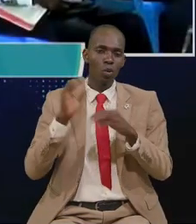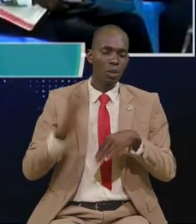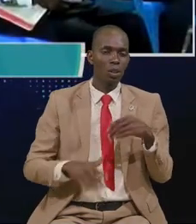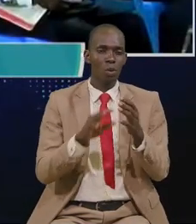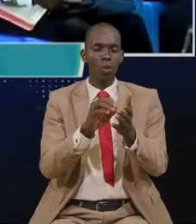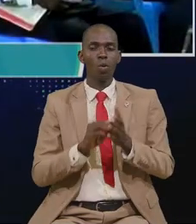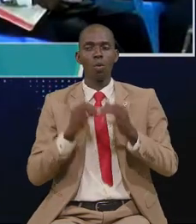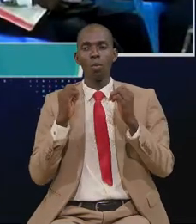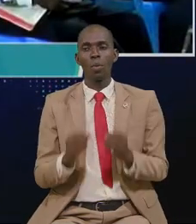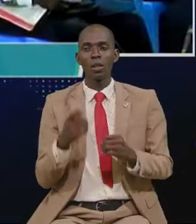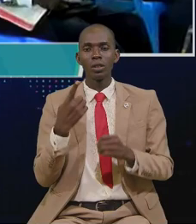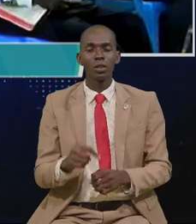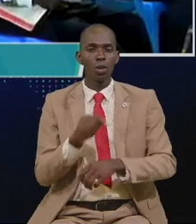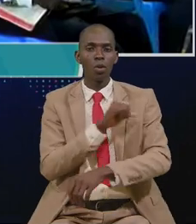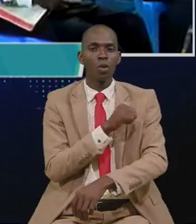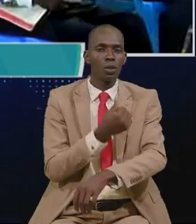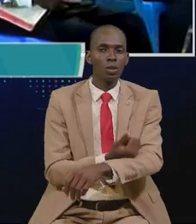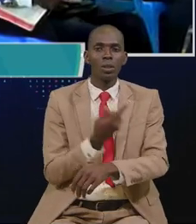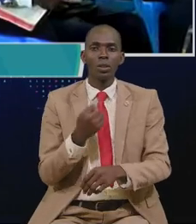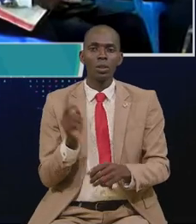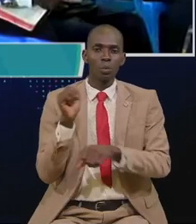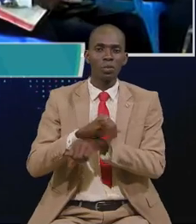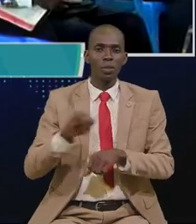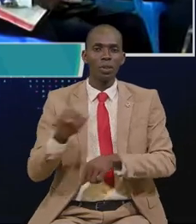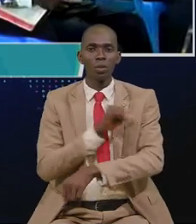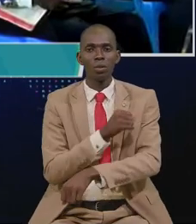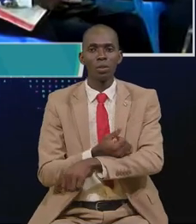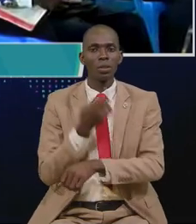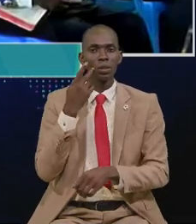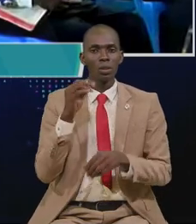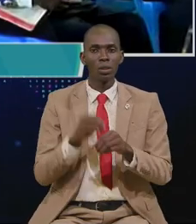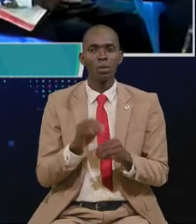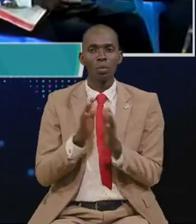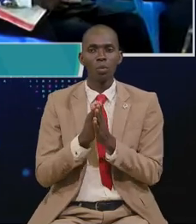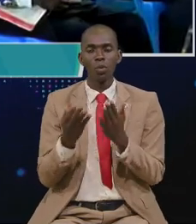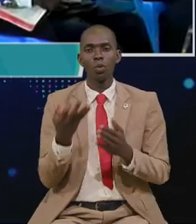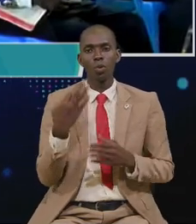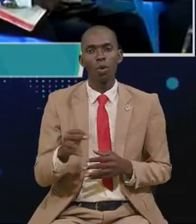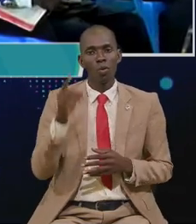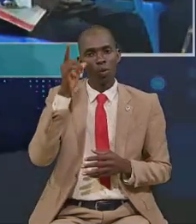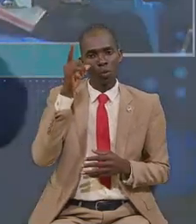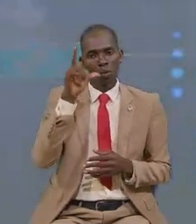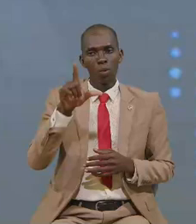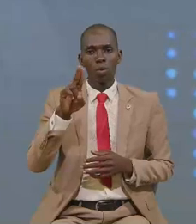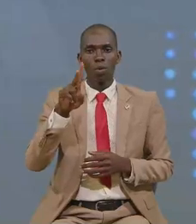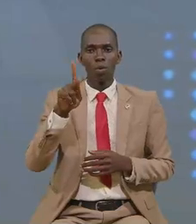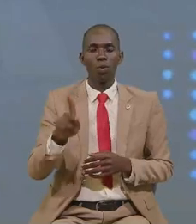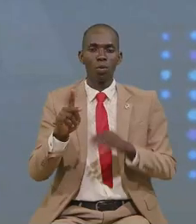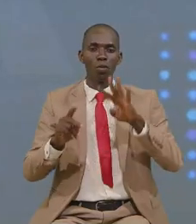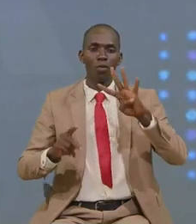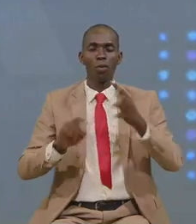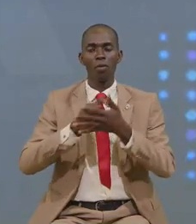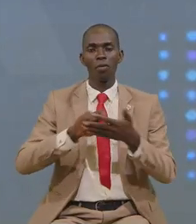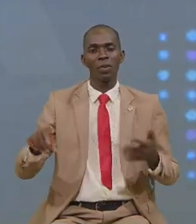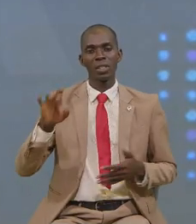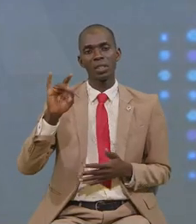the prevailing authority, tells us Luke chapter 4, reading from verse 18. The